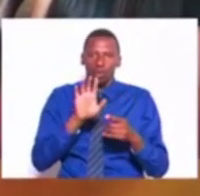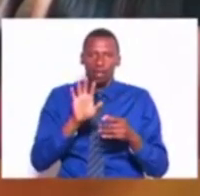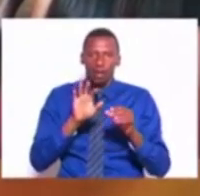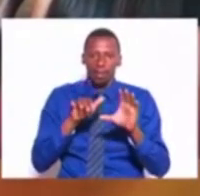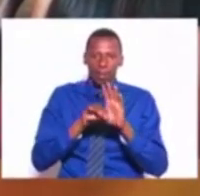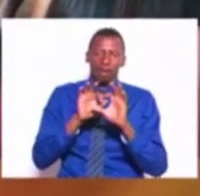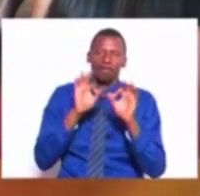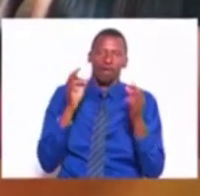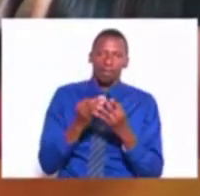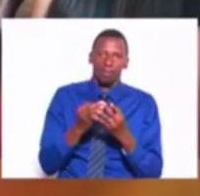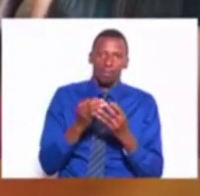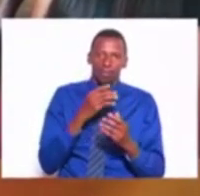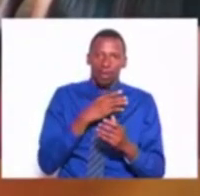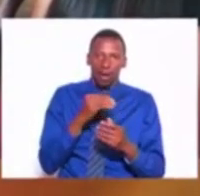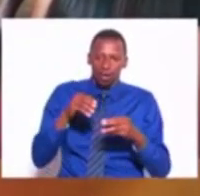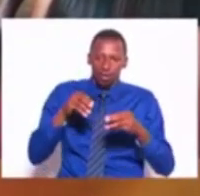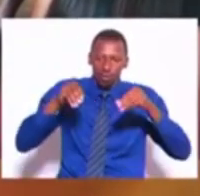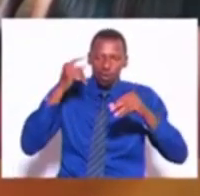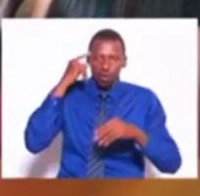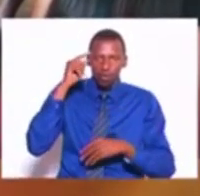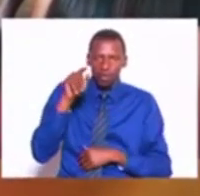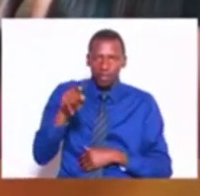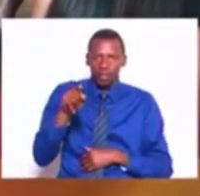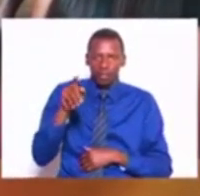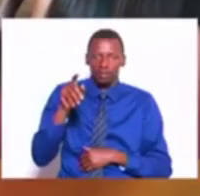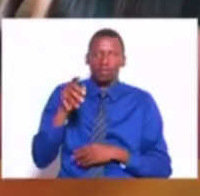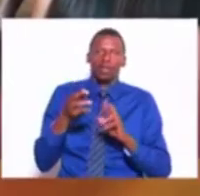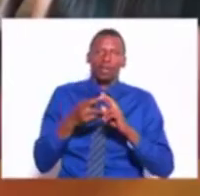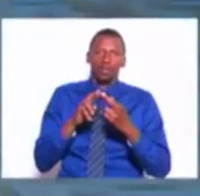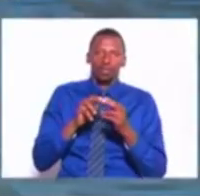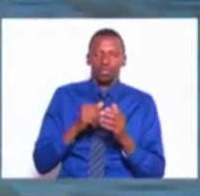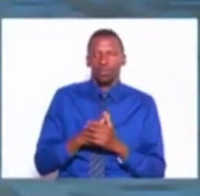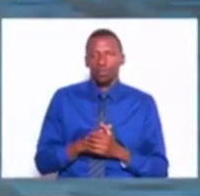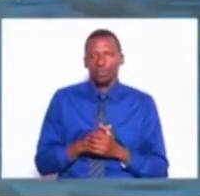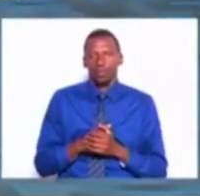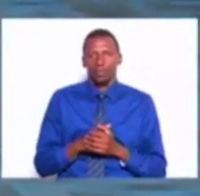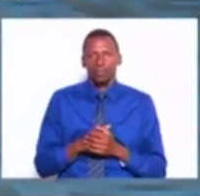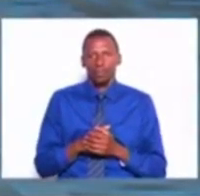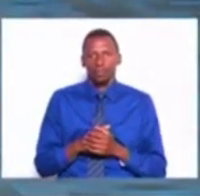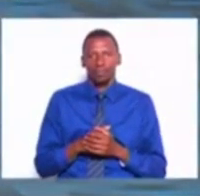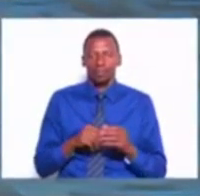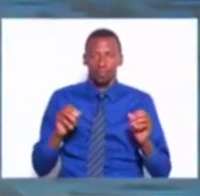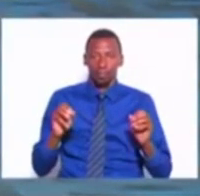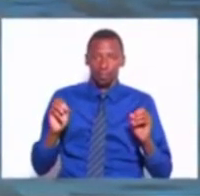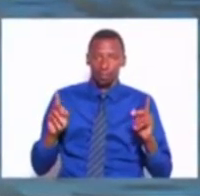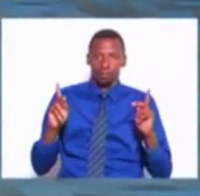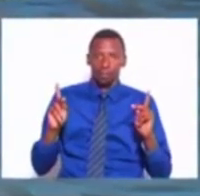members and the quality of these relationships. Okay.